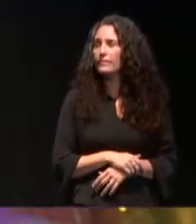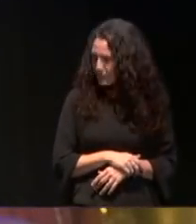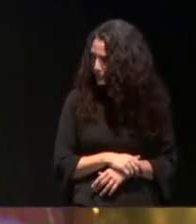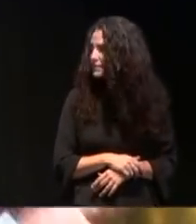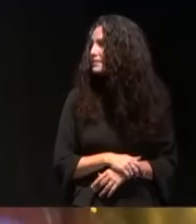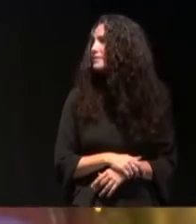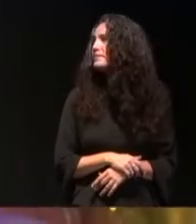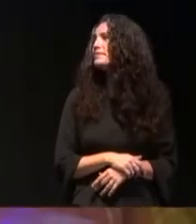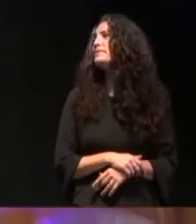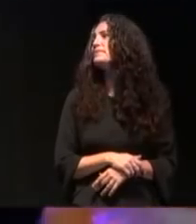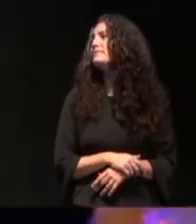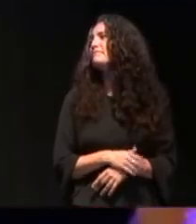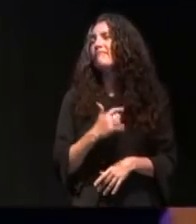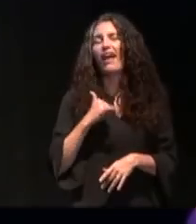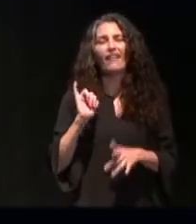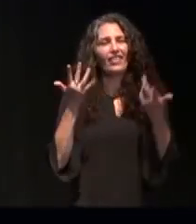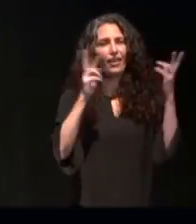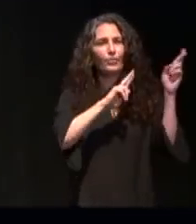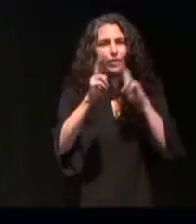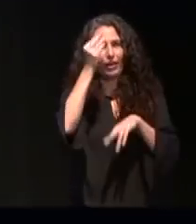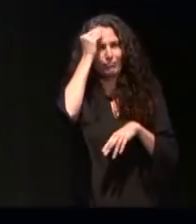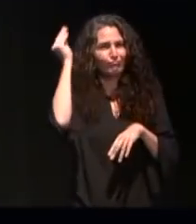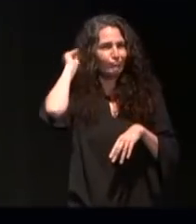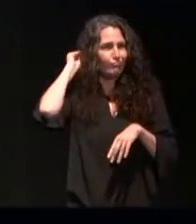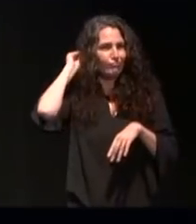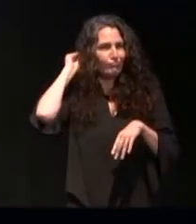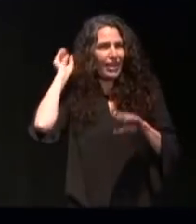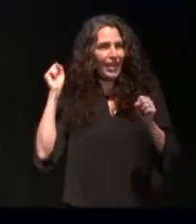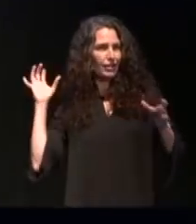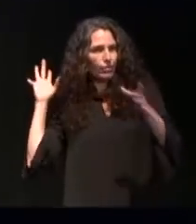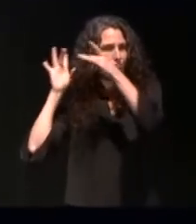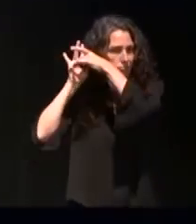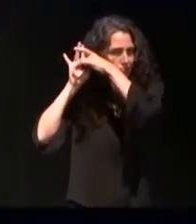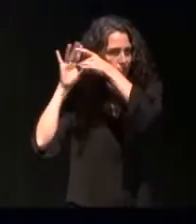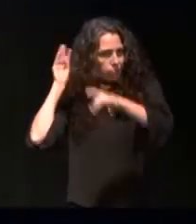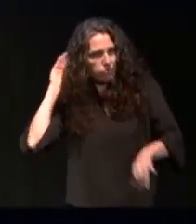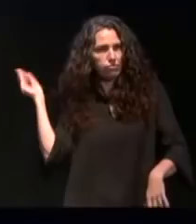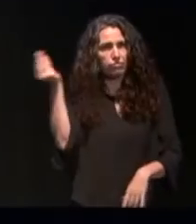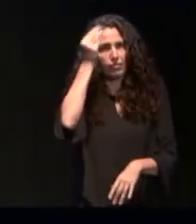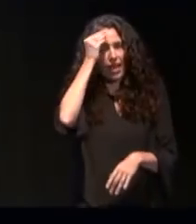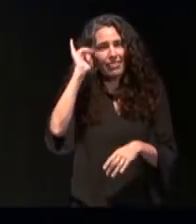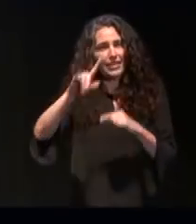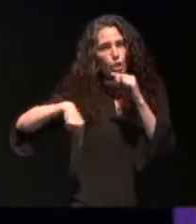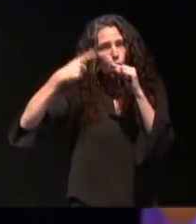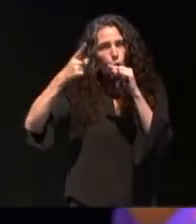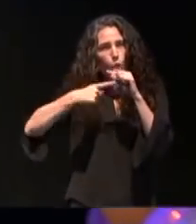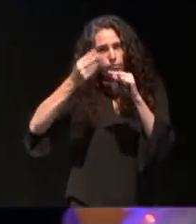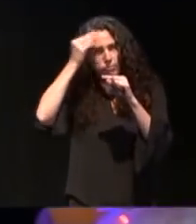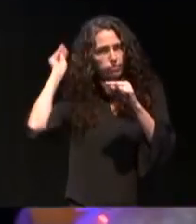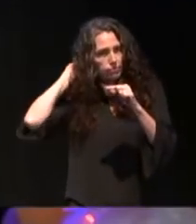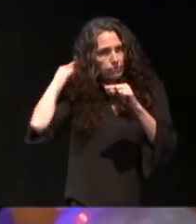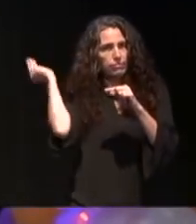You see, I got that on tap. These are loops, you see. And when we